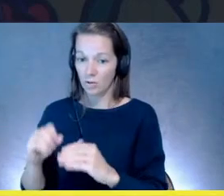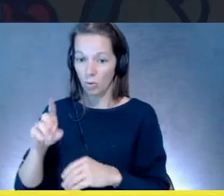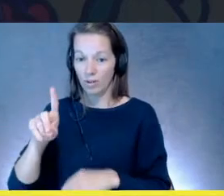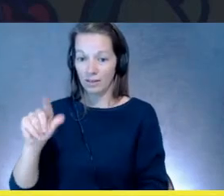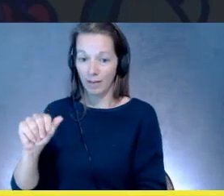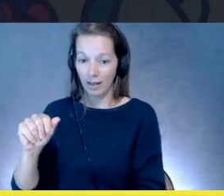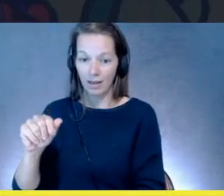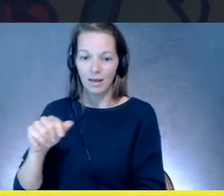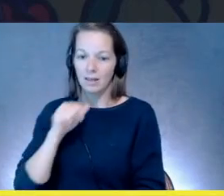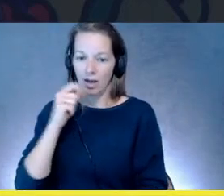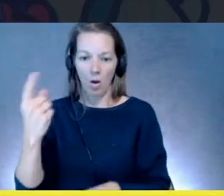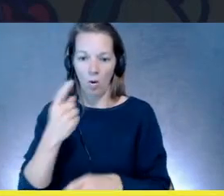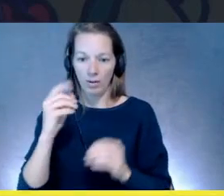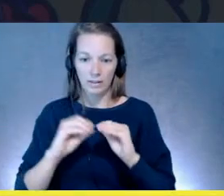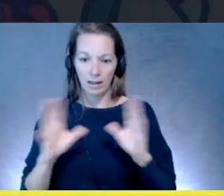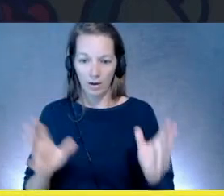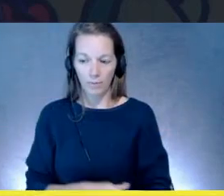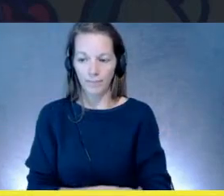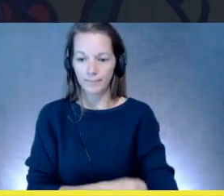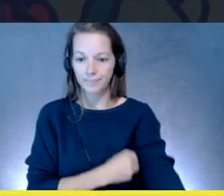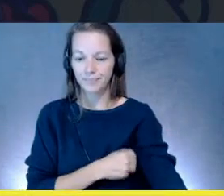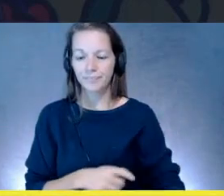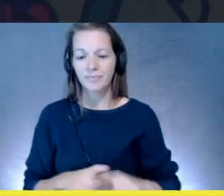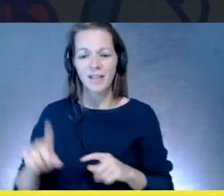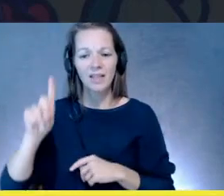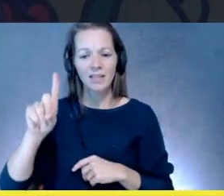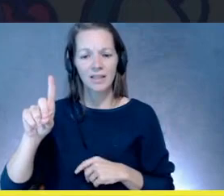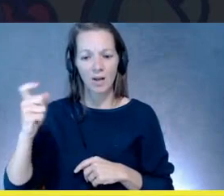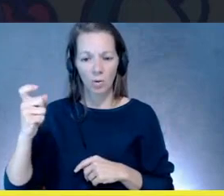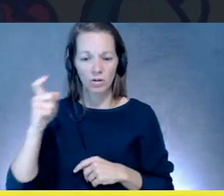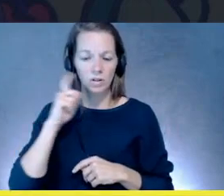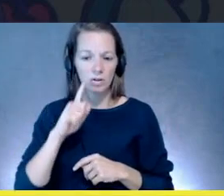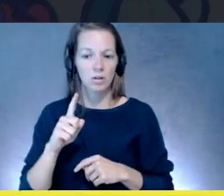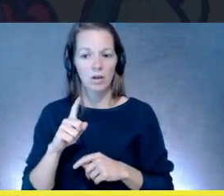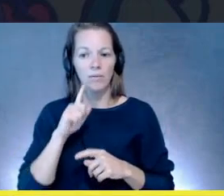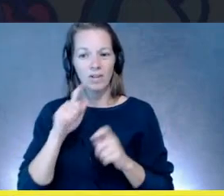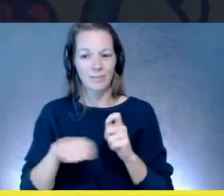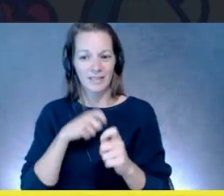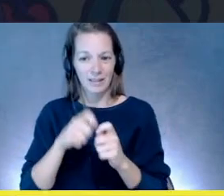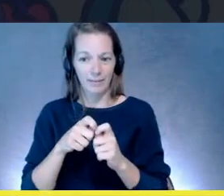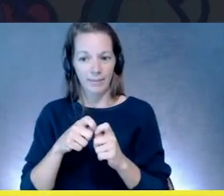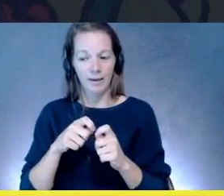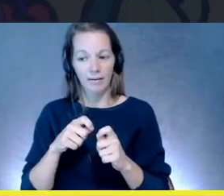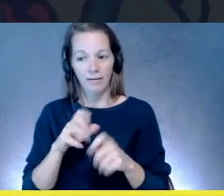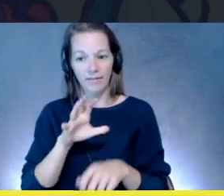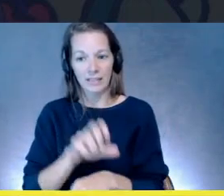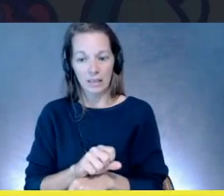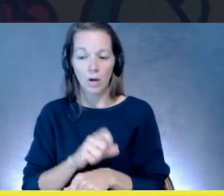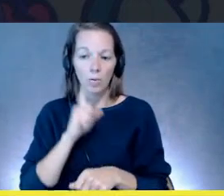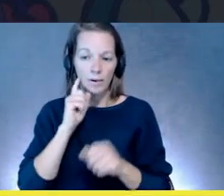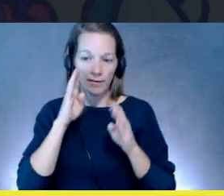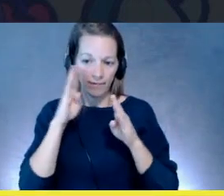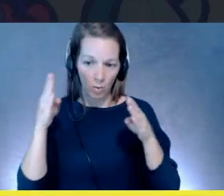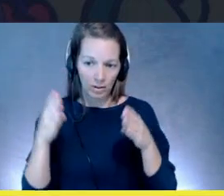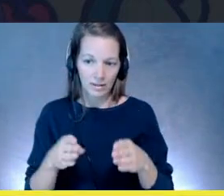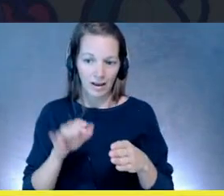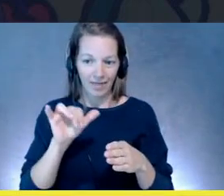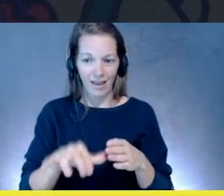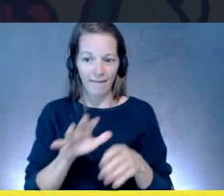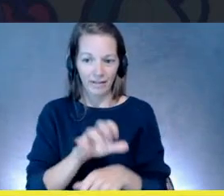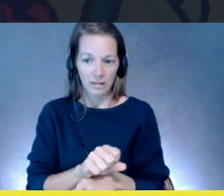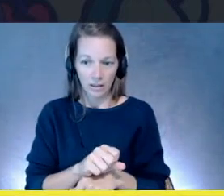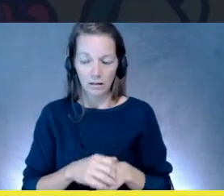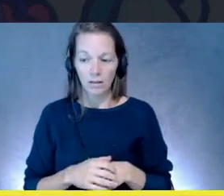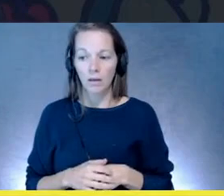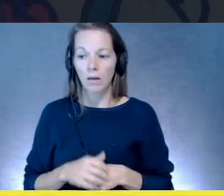not always clear. And diagnoses recorded for a particular visit will primarily be focused on the purpose of that visit, not